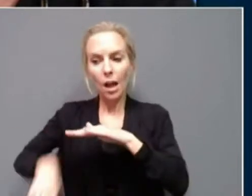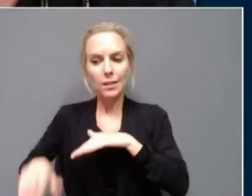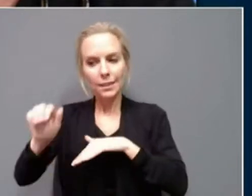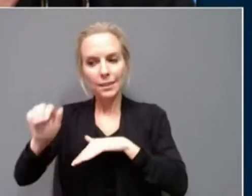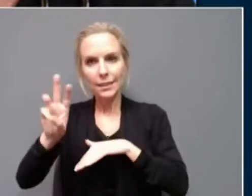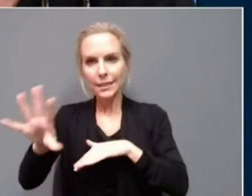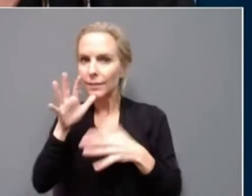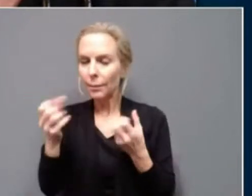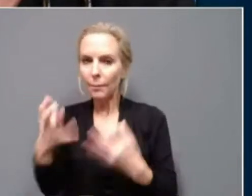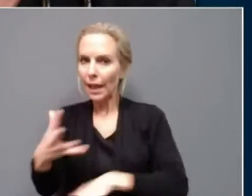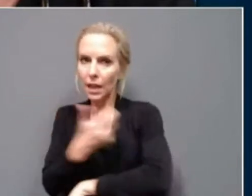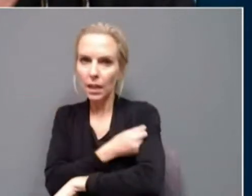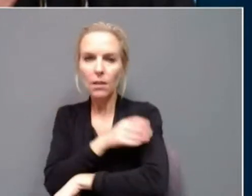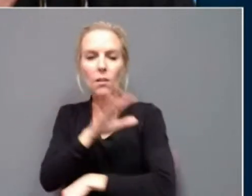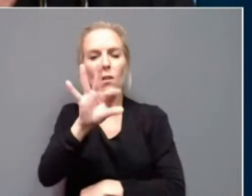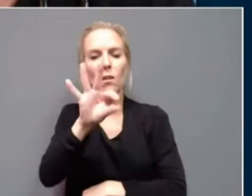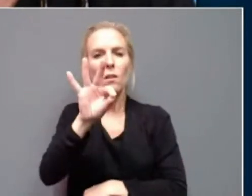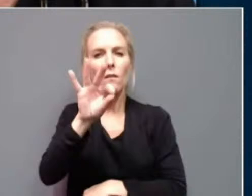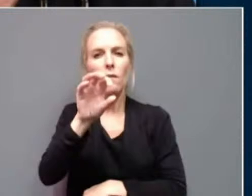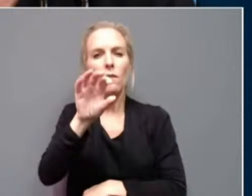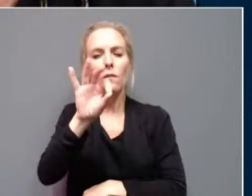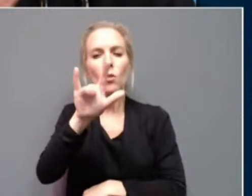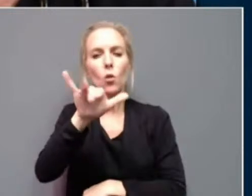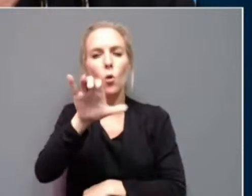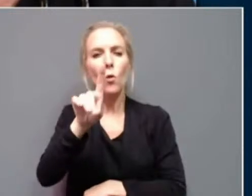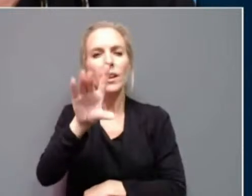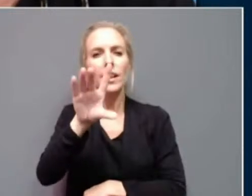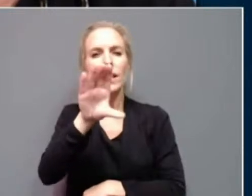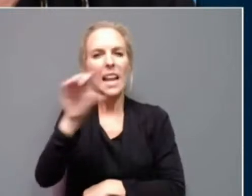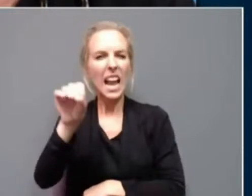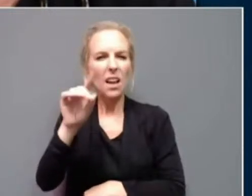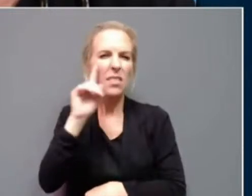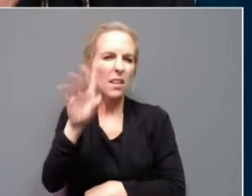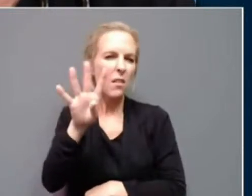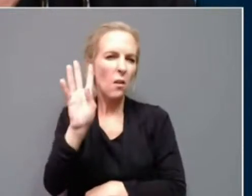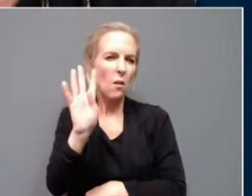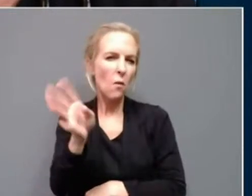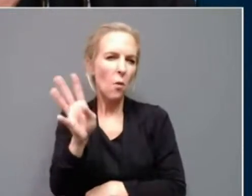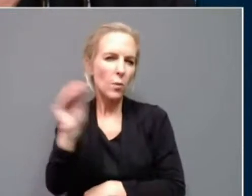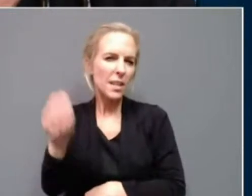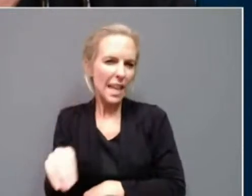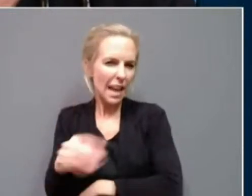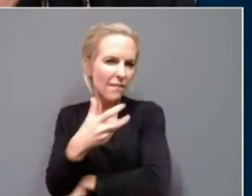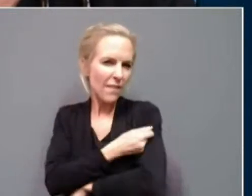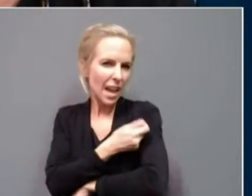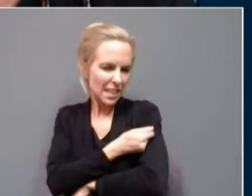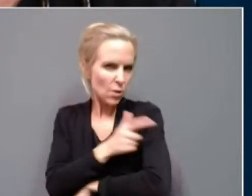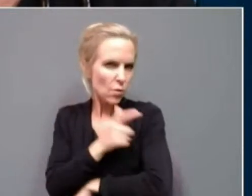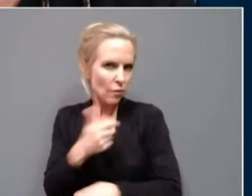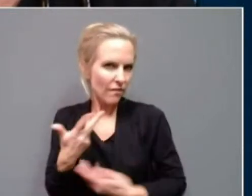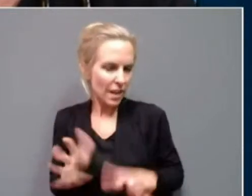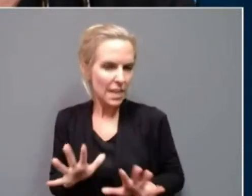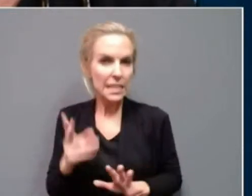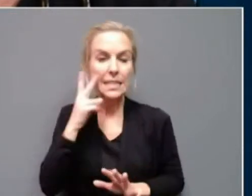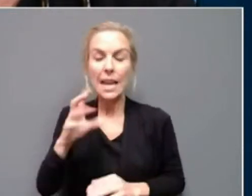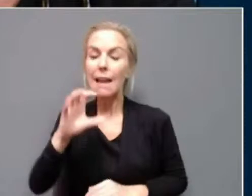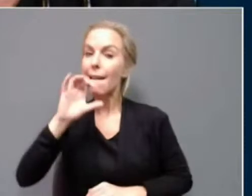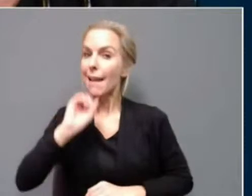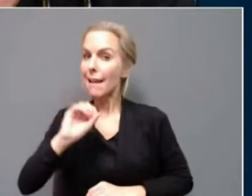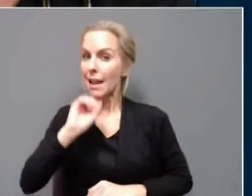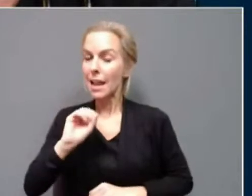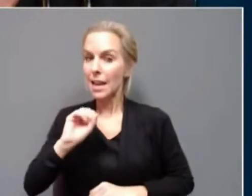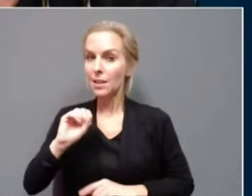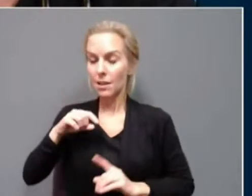and Boyd County are around 40% vaccination rate. So we are seeing our average age of admission that back in January